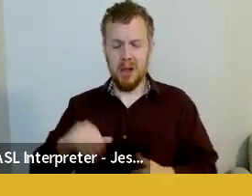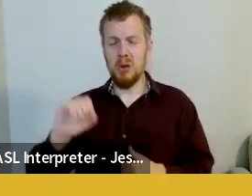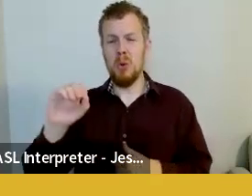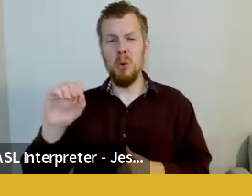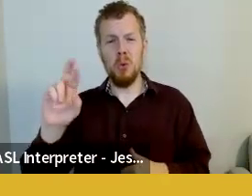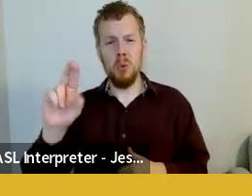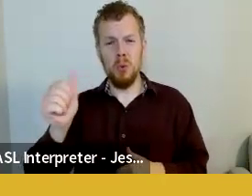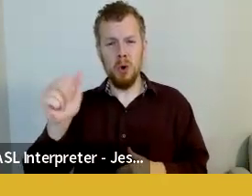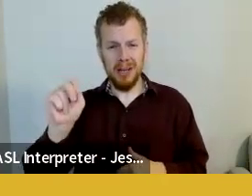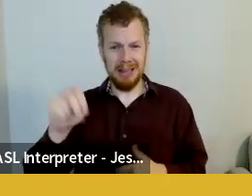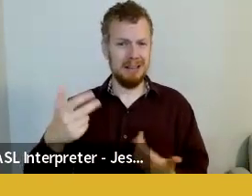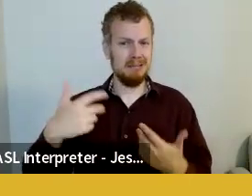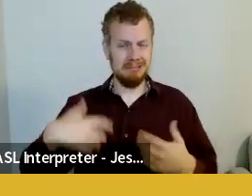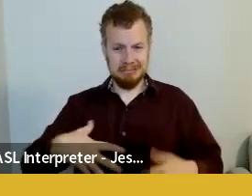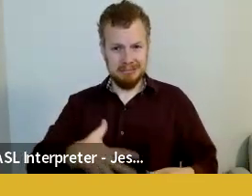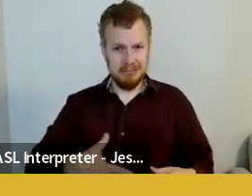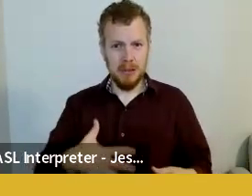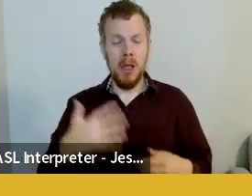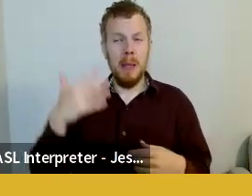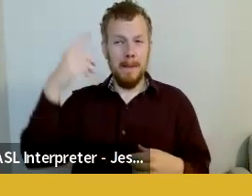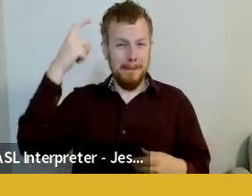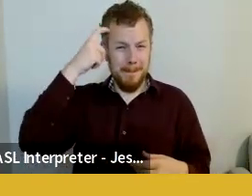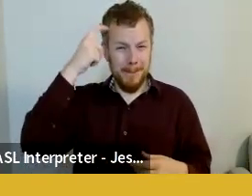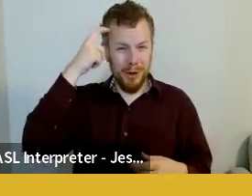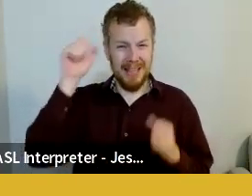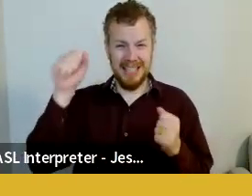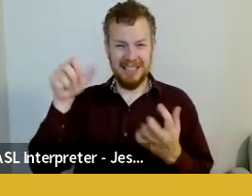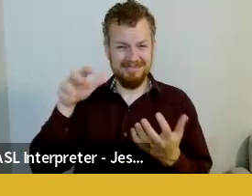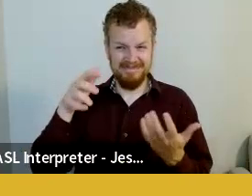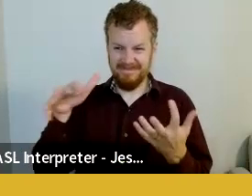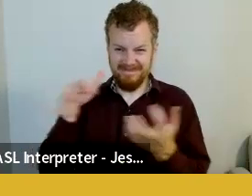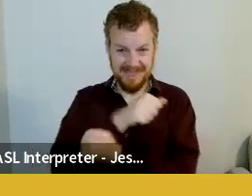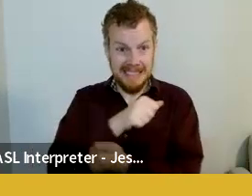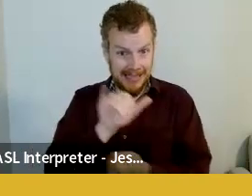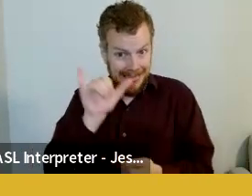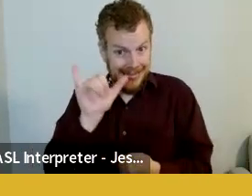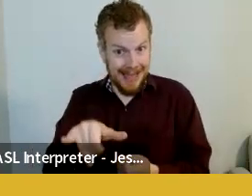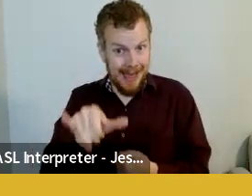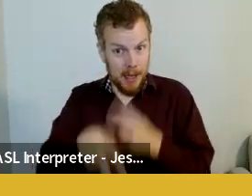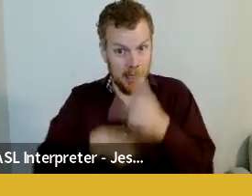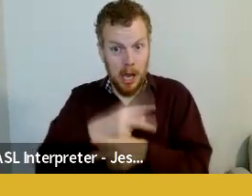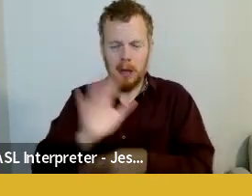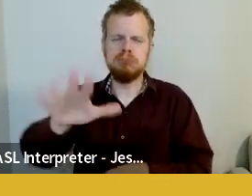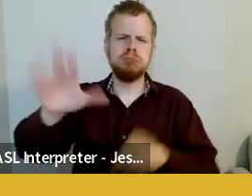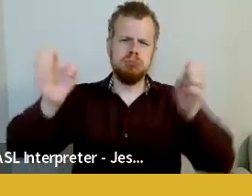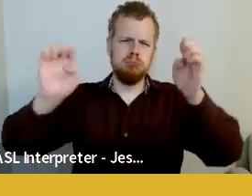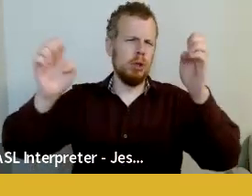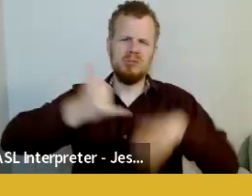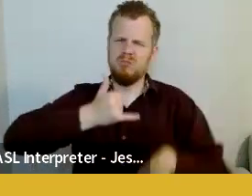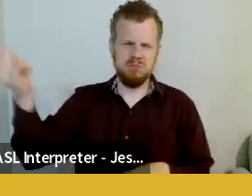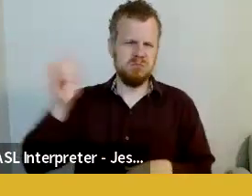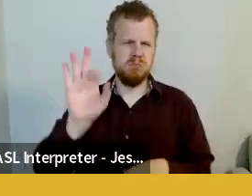flow. So if you experience symptoms of a heat stroke, you will call 911 immediately. A heat stroke can